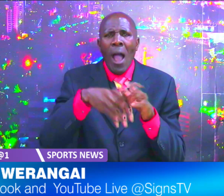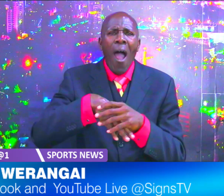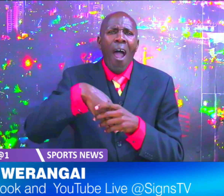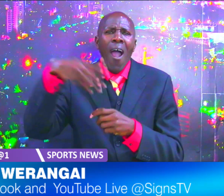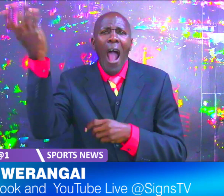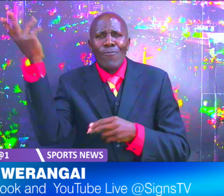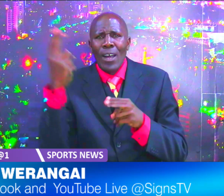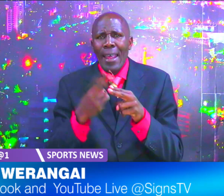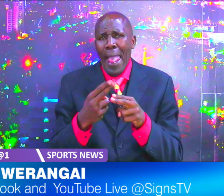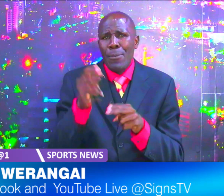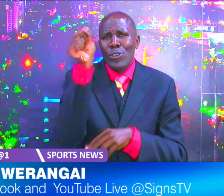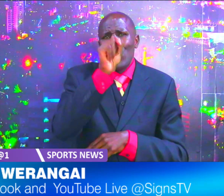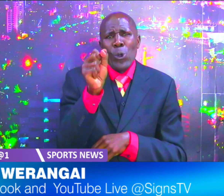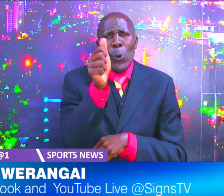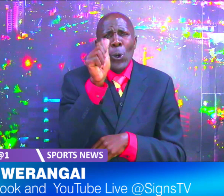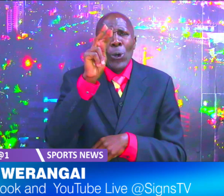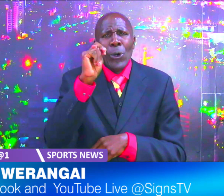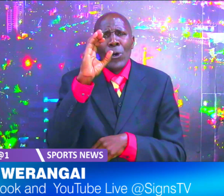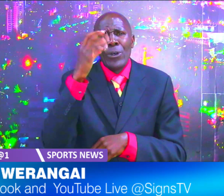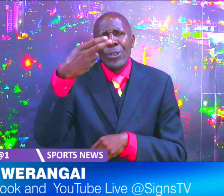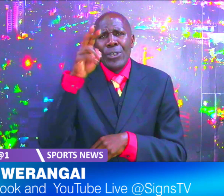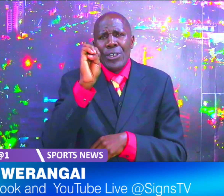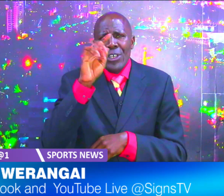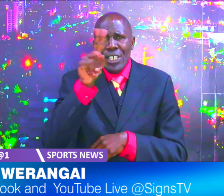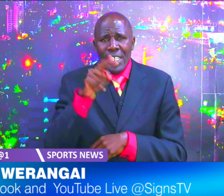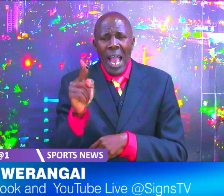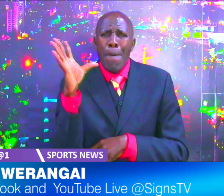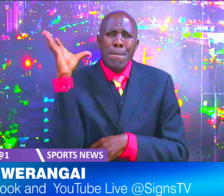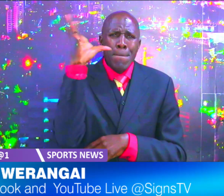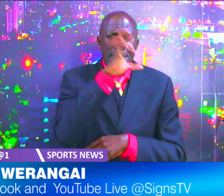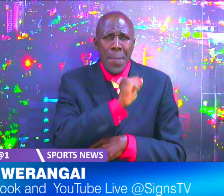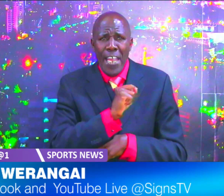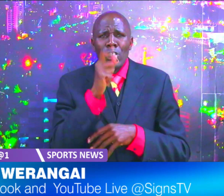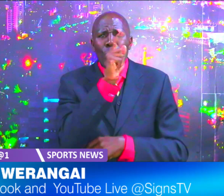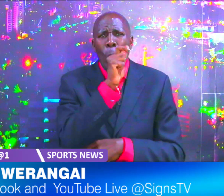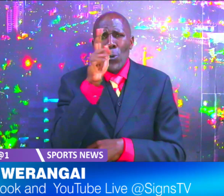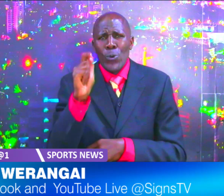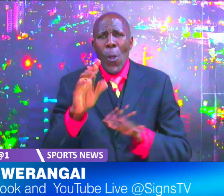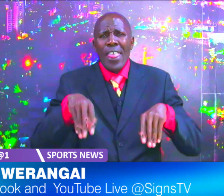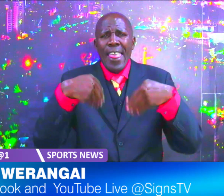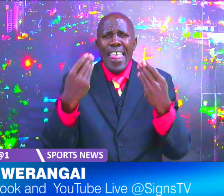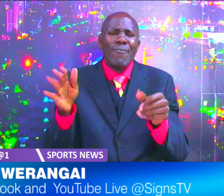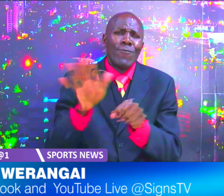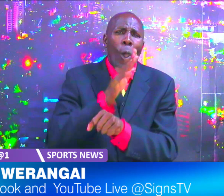Davinson Sanchez missed for Tottenham, giving Fulham the win.